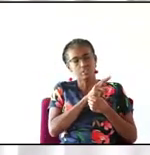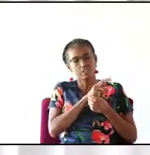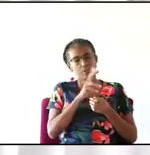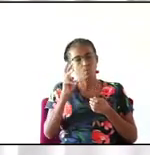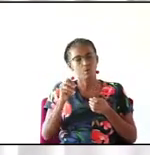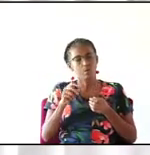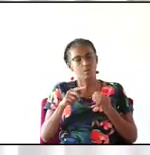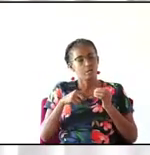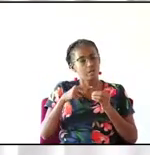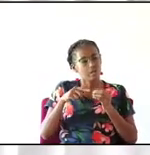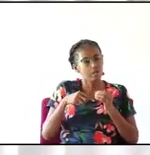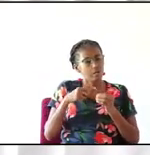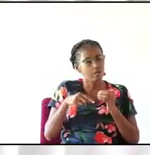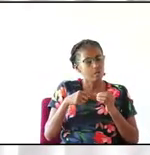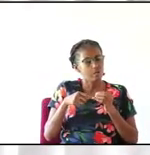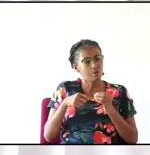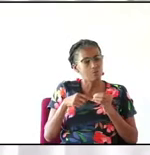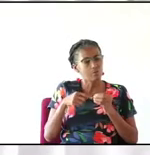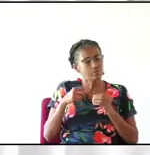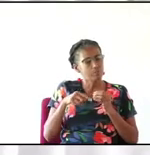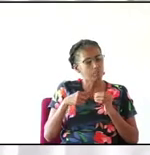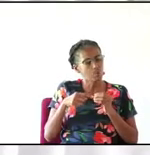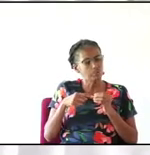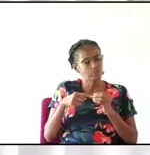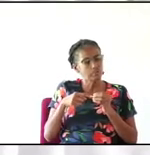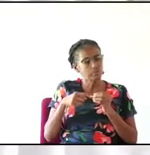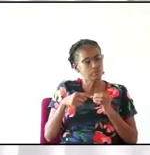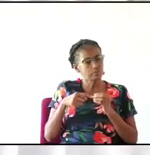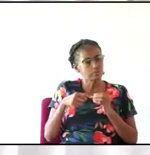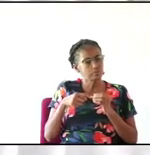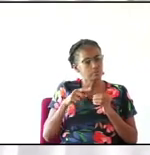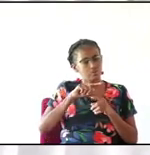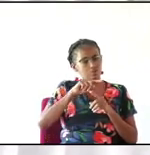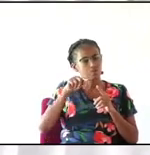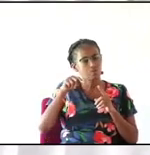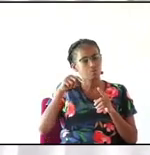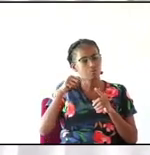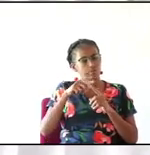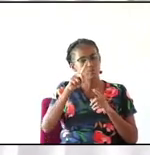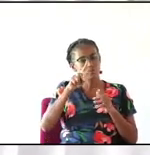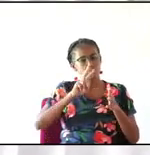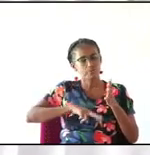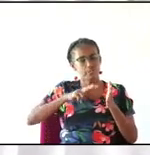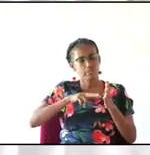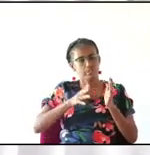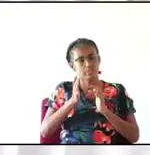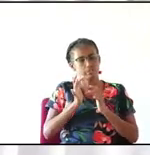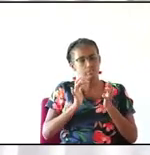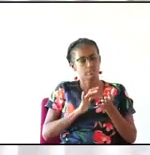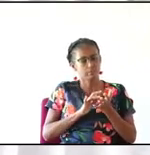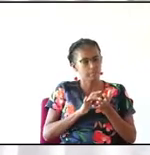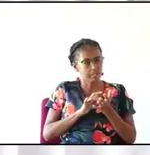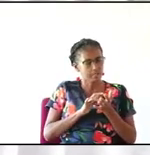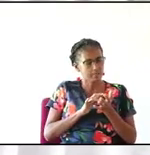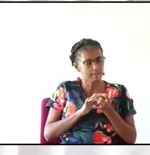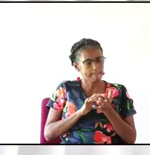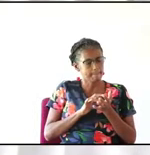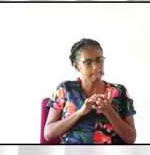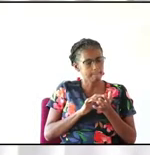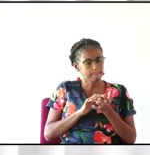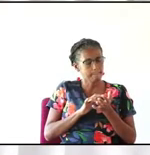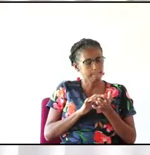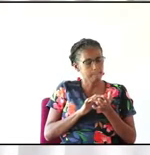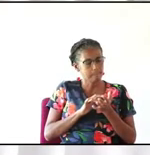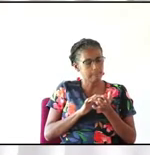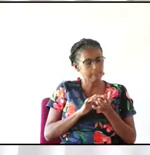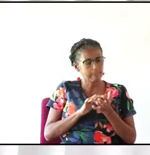was about how special I was to him. You know, when you read the Bible, I think the greatest thing God has ever done was when